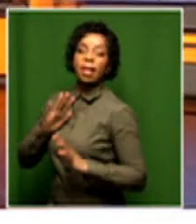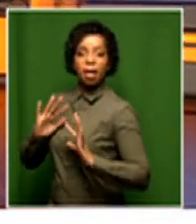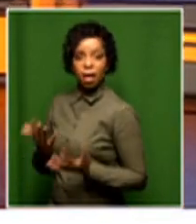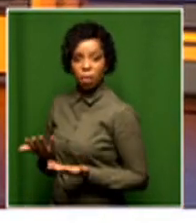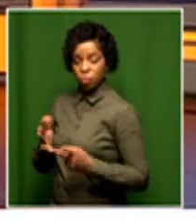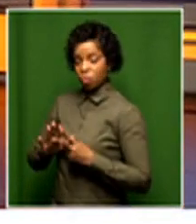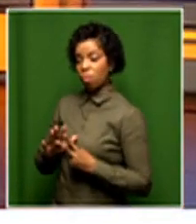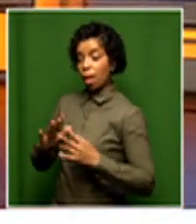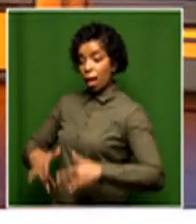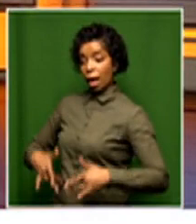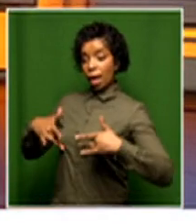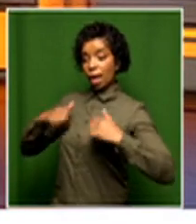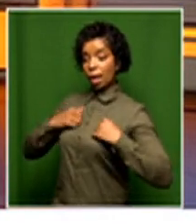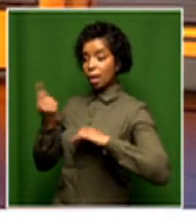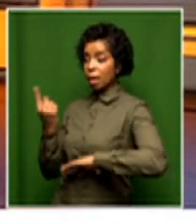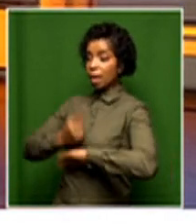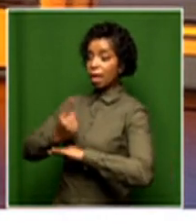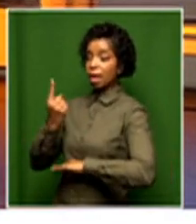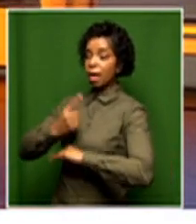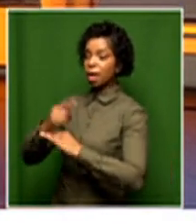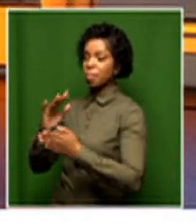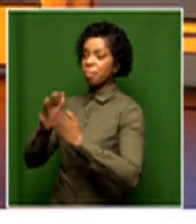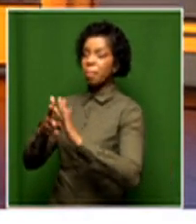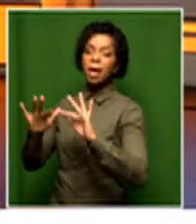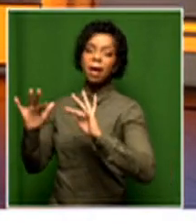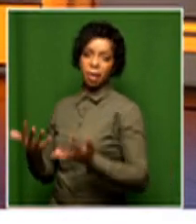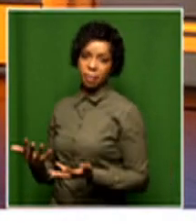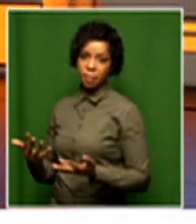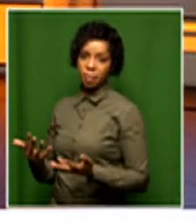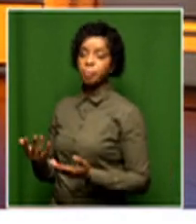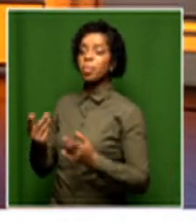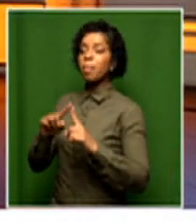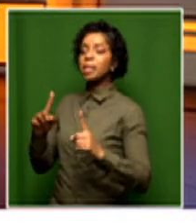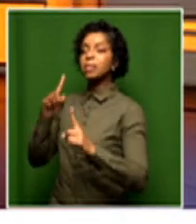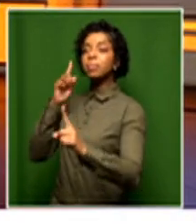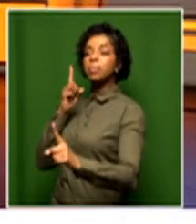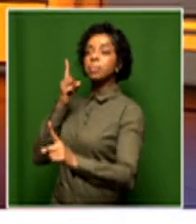So what's the ultimate goal? What's the end goal of this competition?